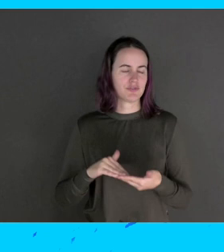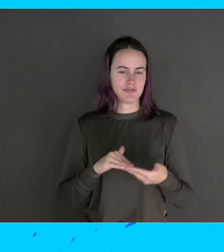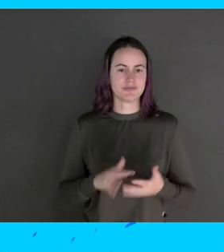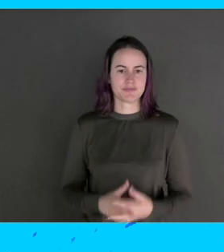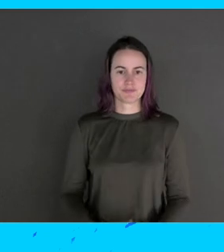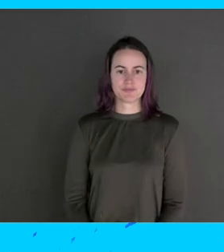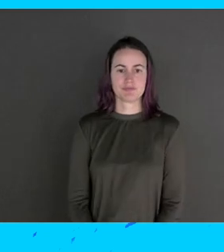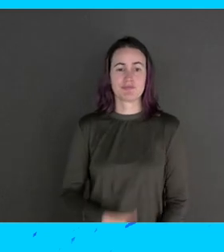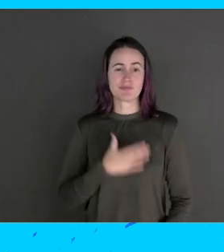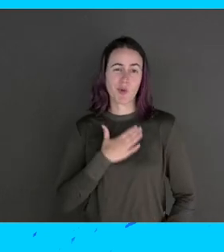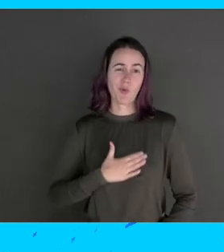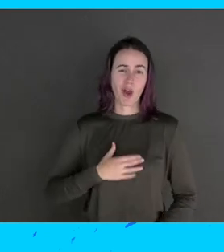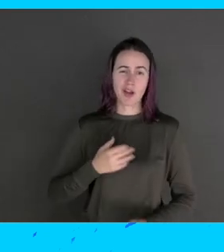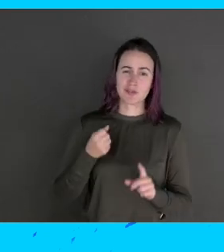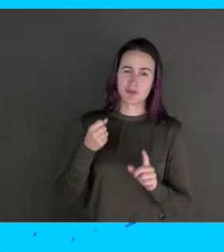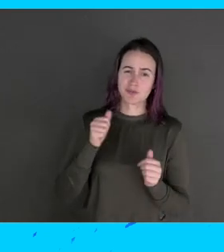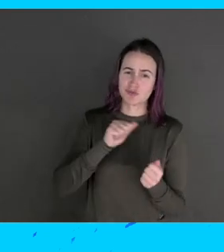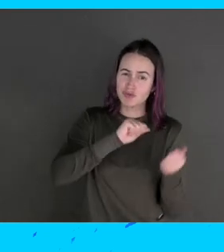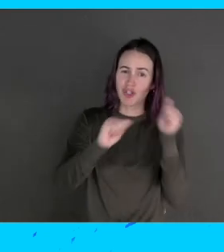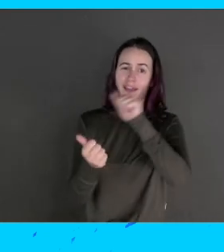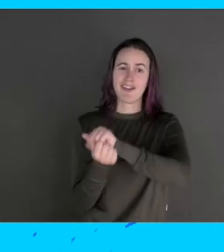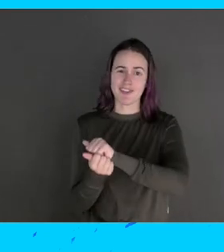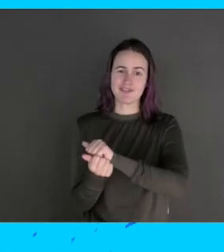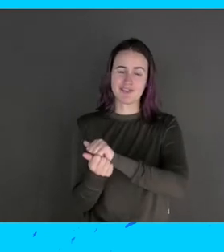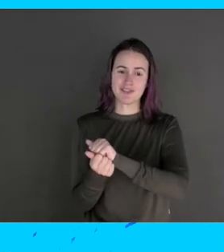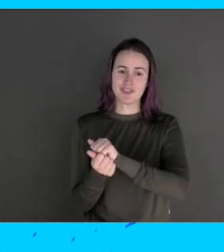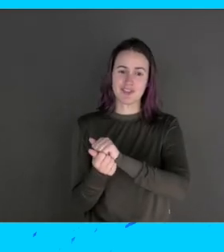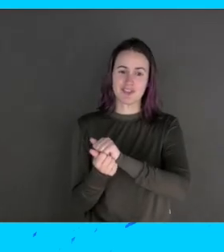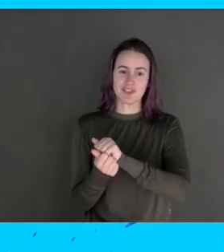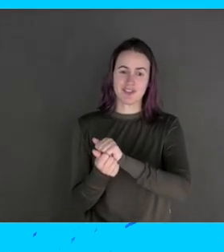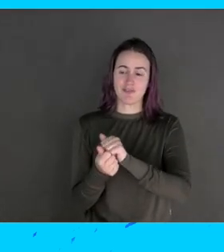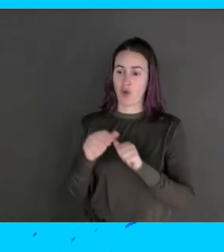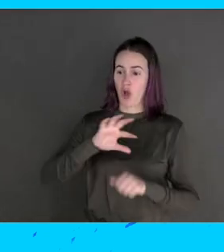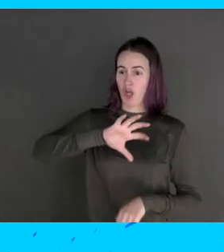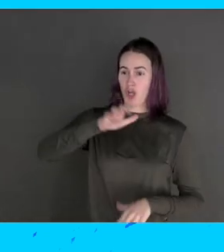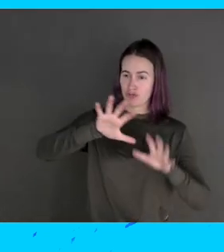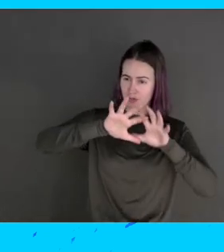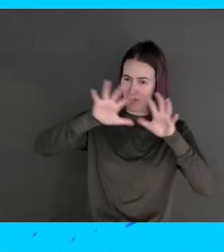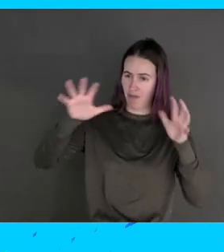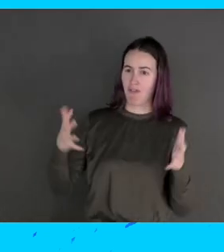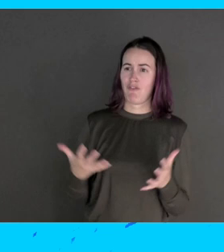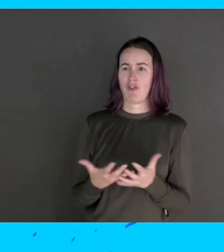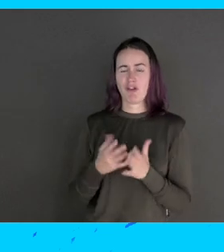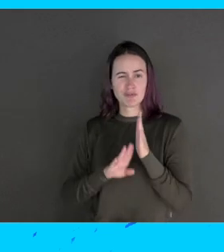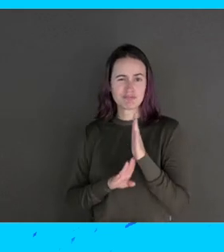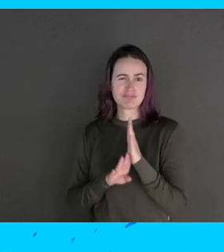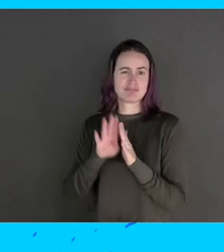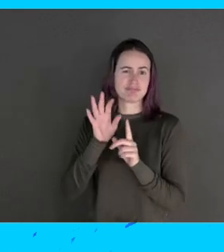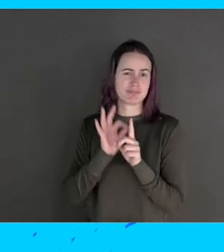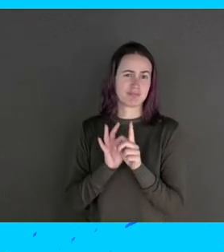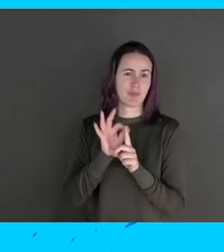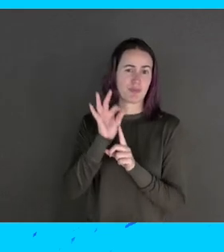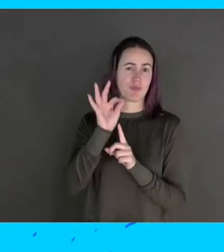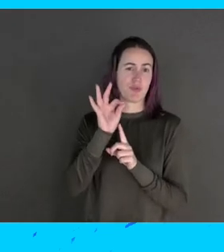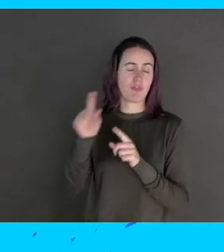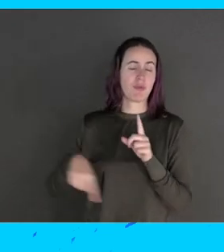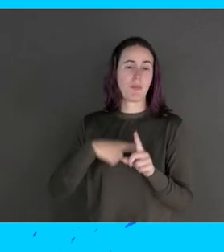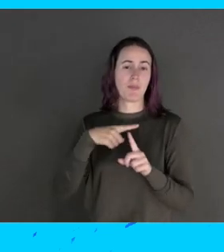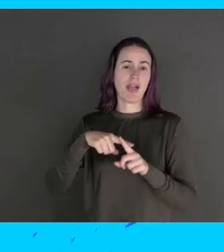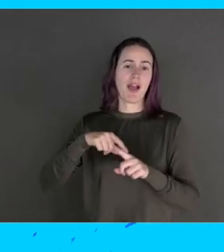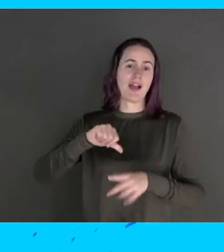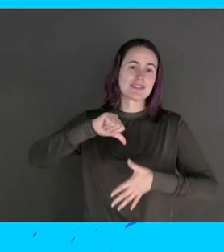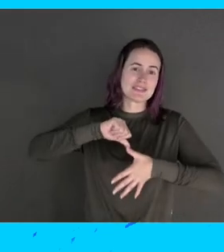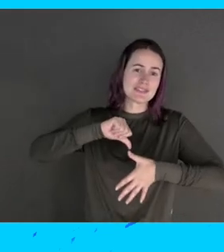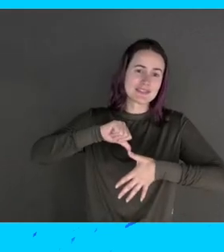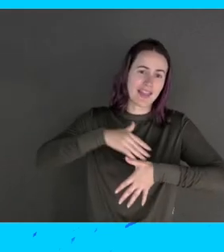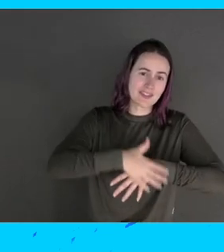seeking for changes in our territories to cover the whole country and also impact the rest of Latin America and the Caribbean,